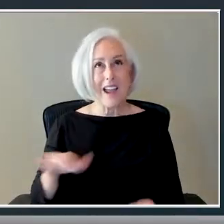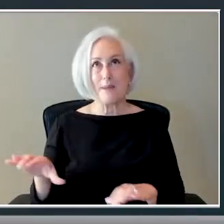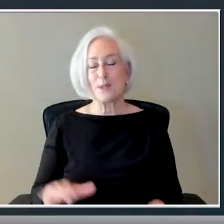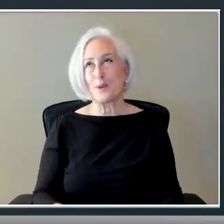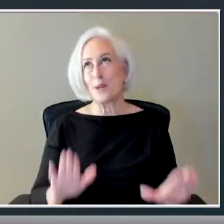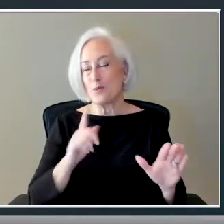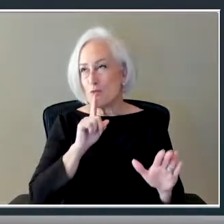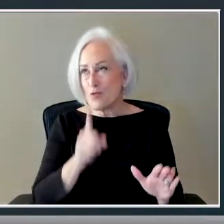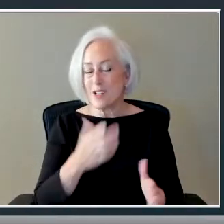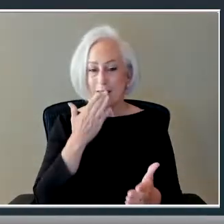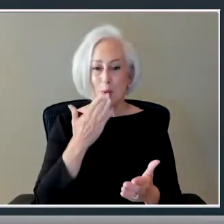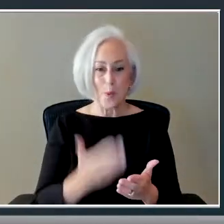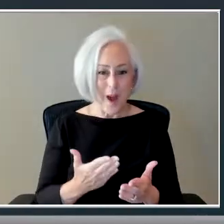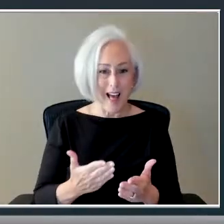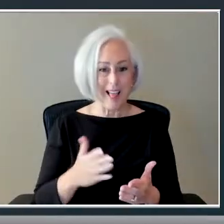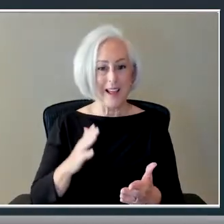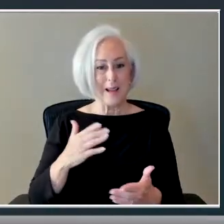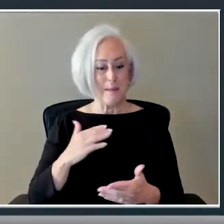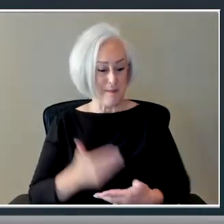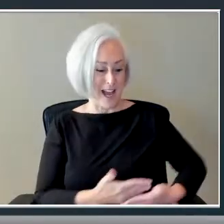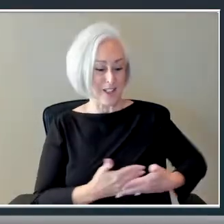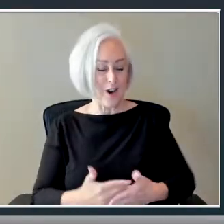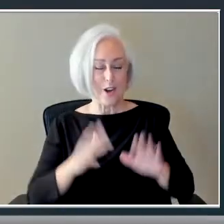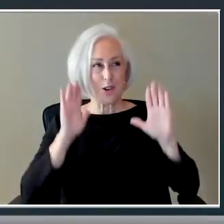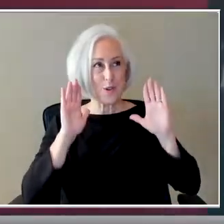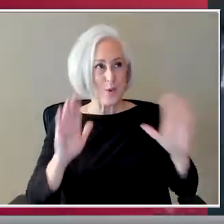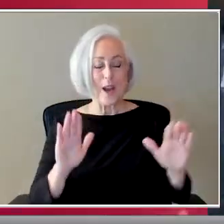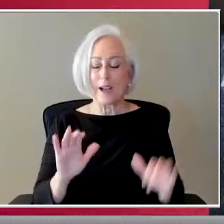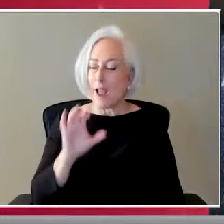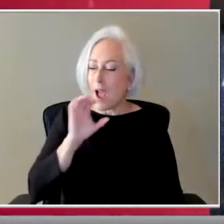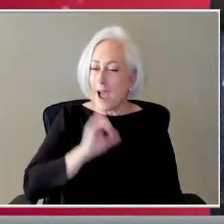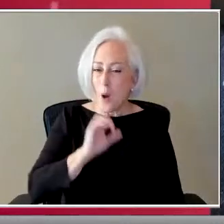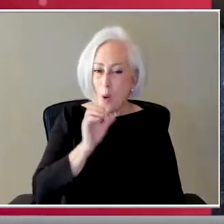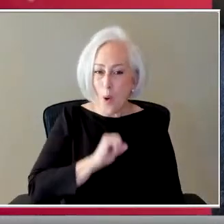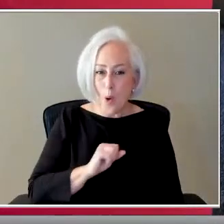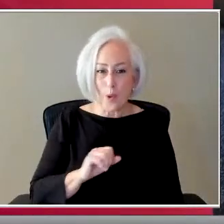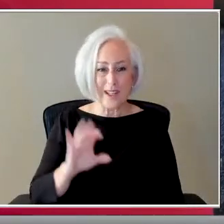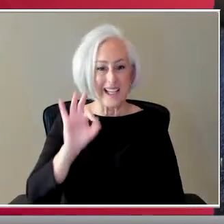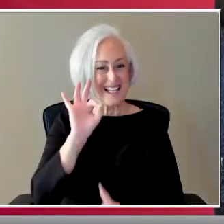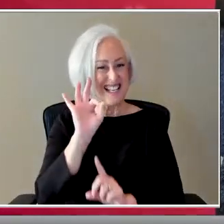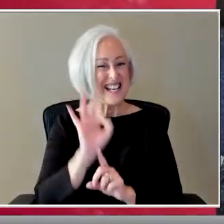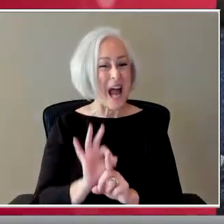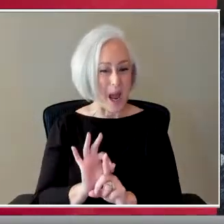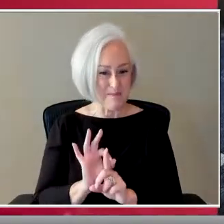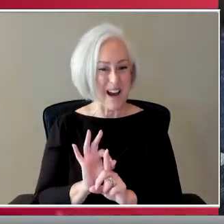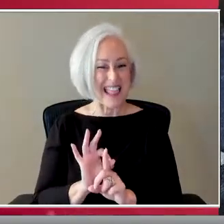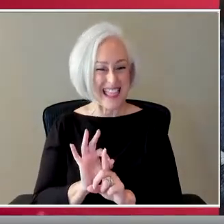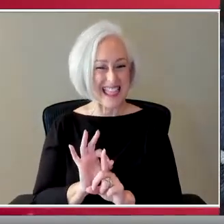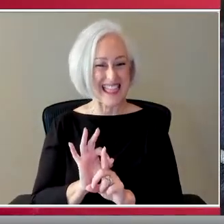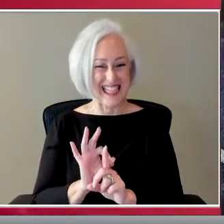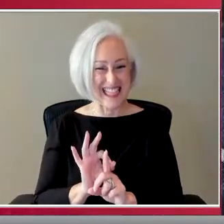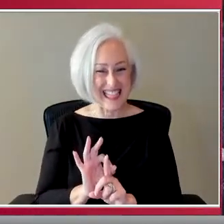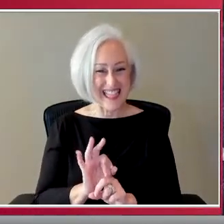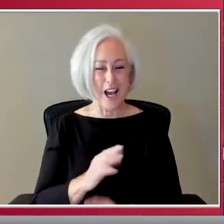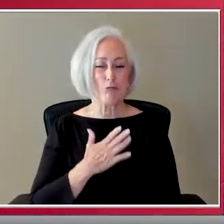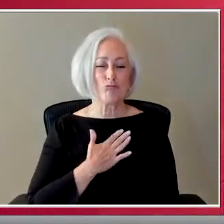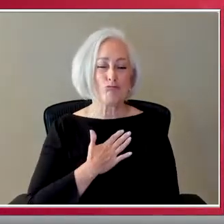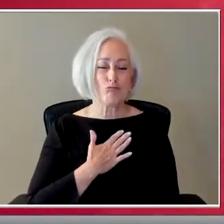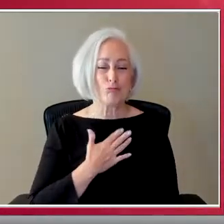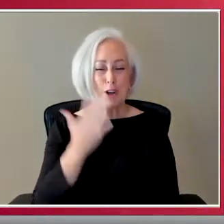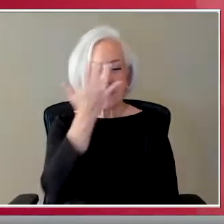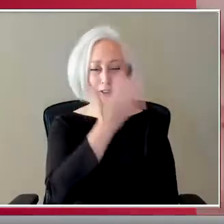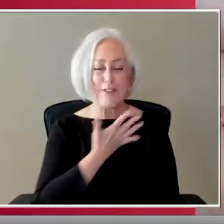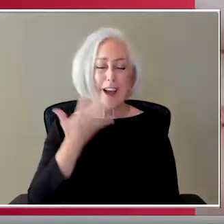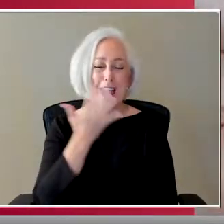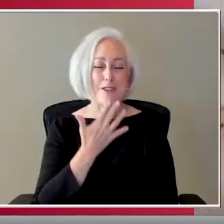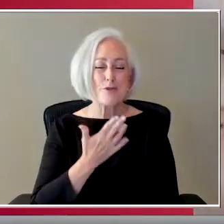she is great. How old is she now? She's 9 months. Look at that little face. Tell us more about